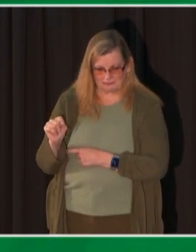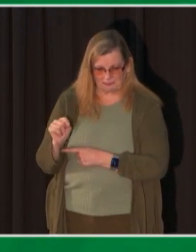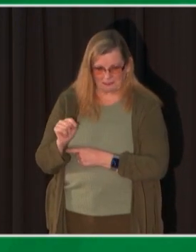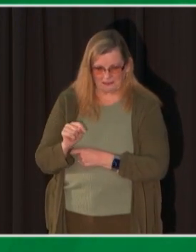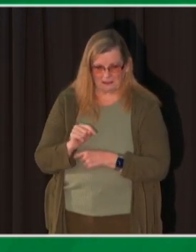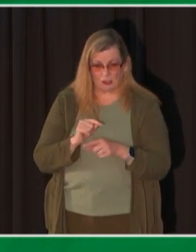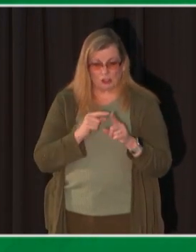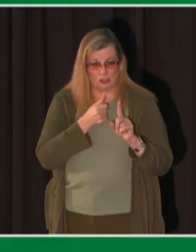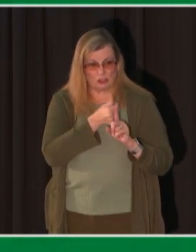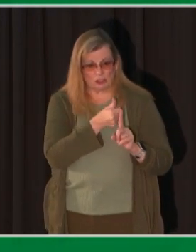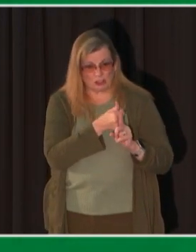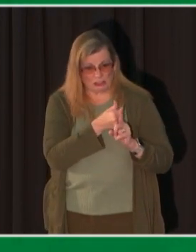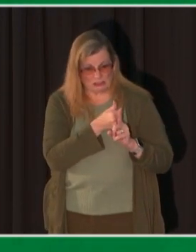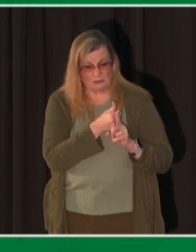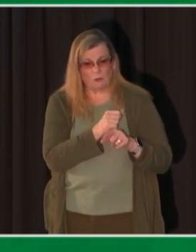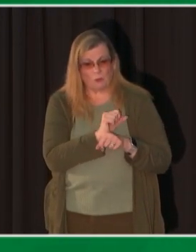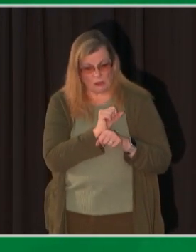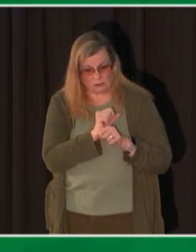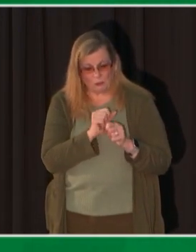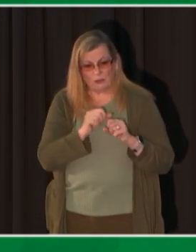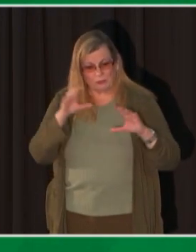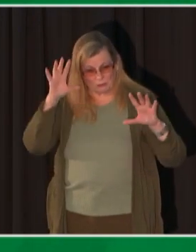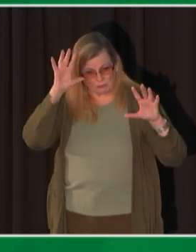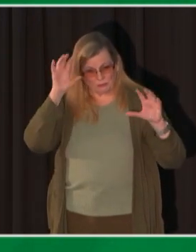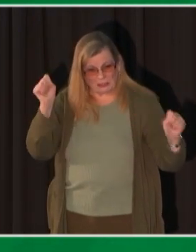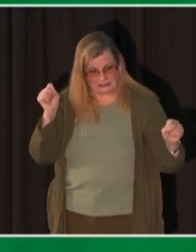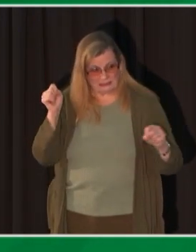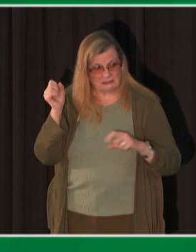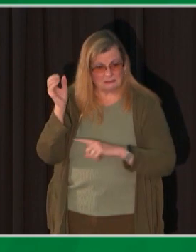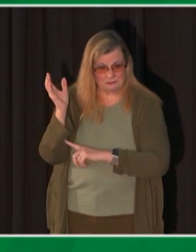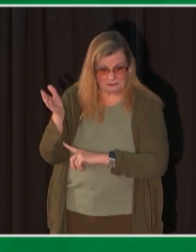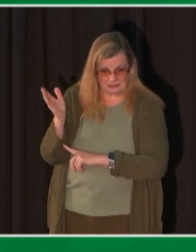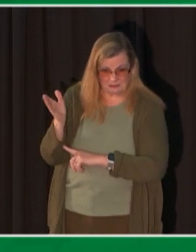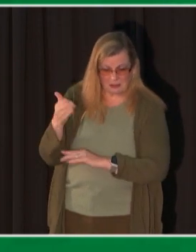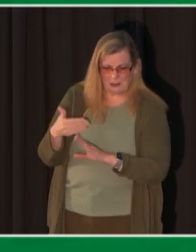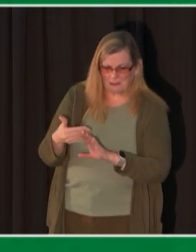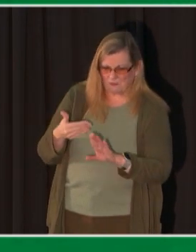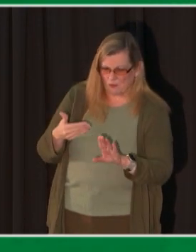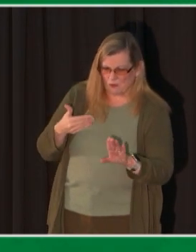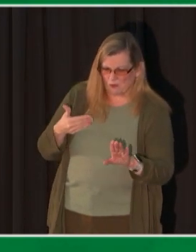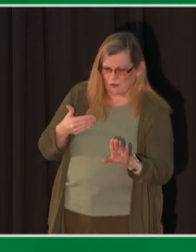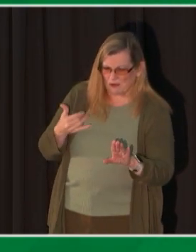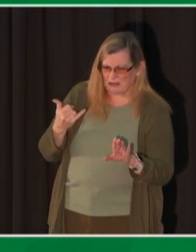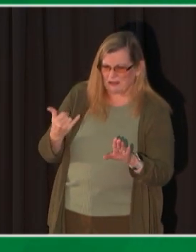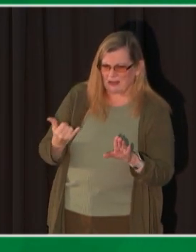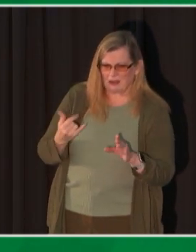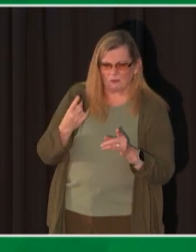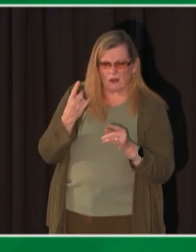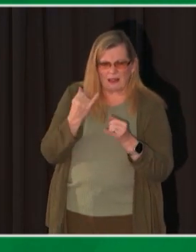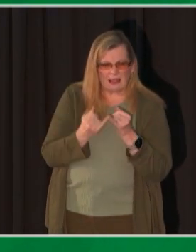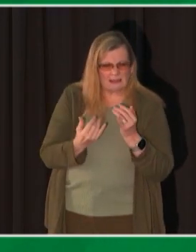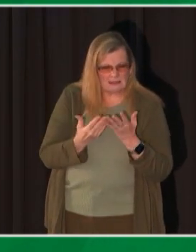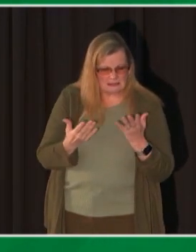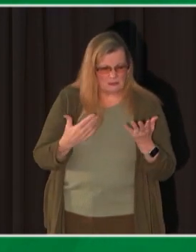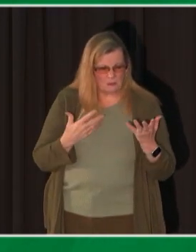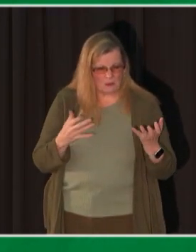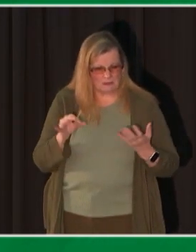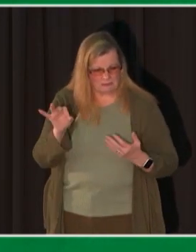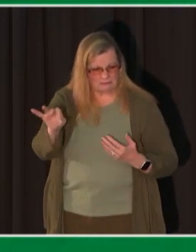president's presentation and talk about that. But before I do that, the one thing that I want to mention that came through